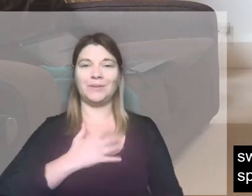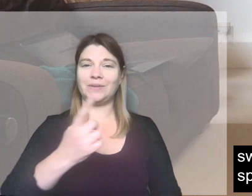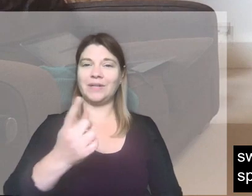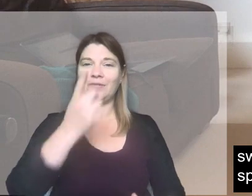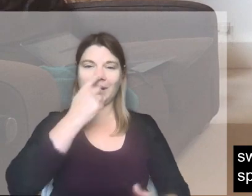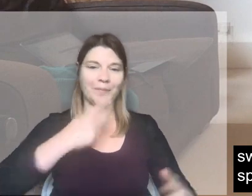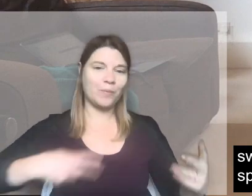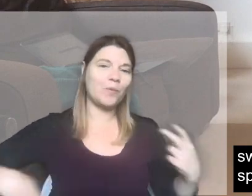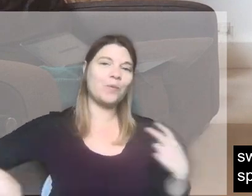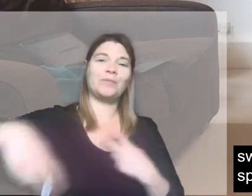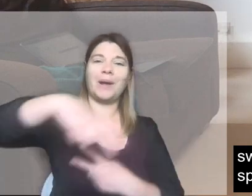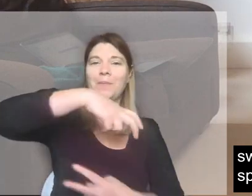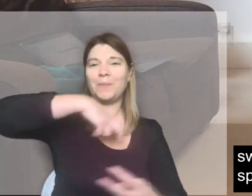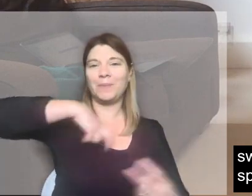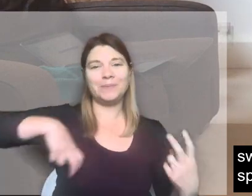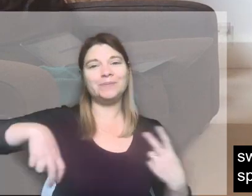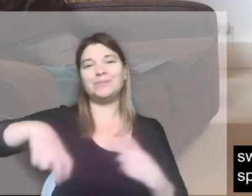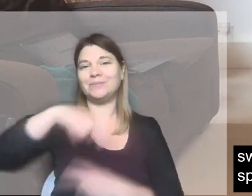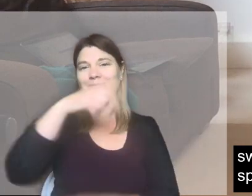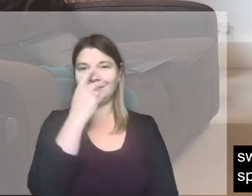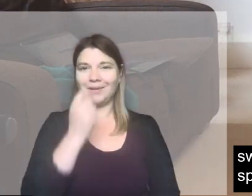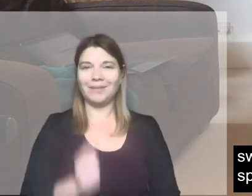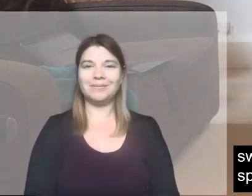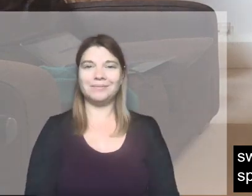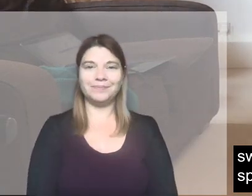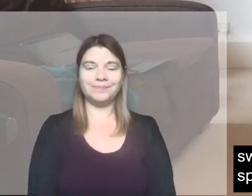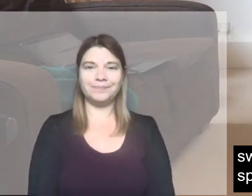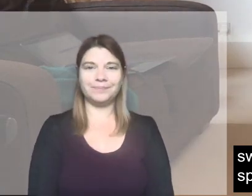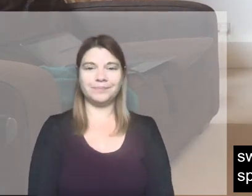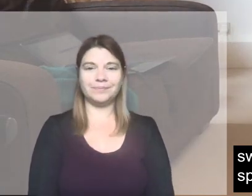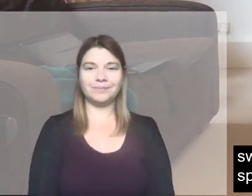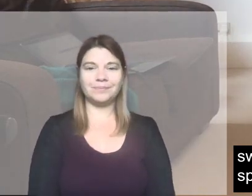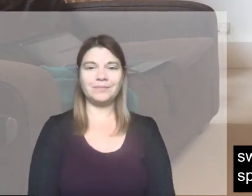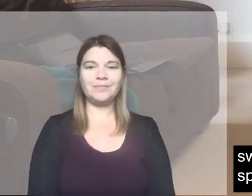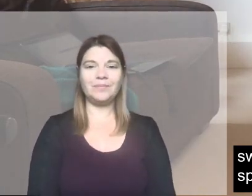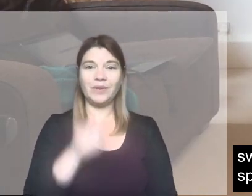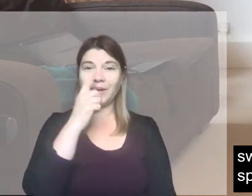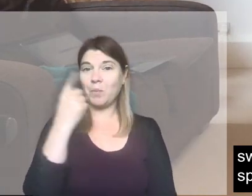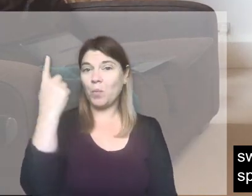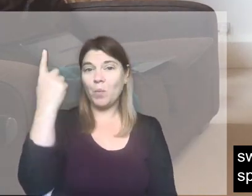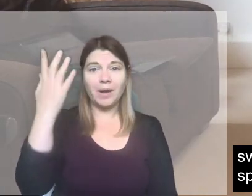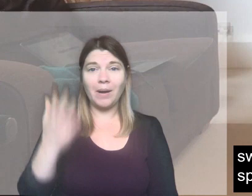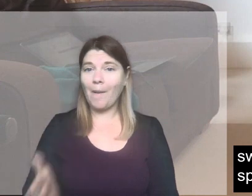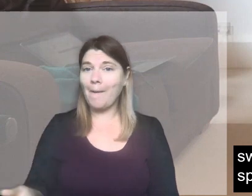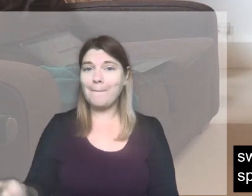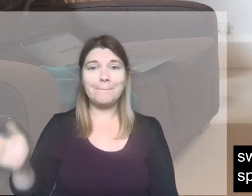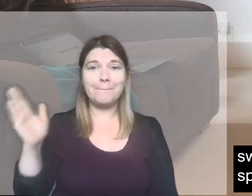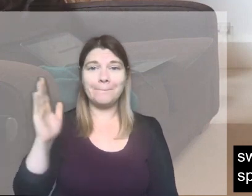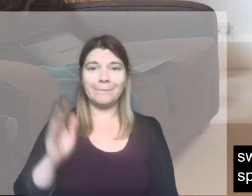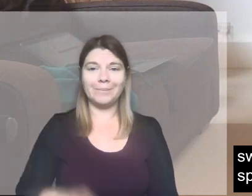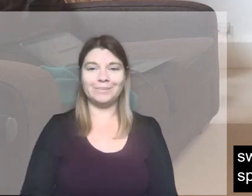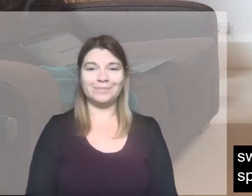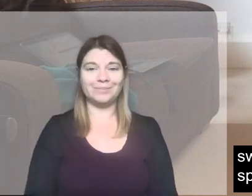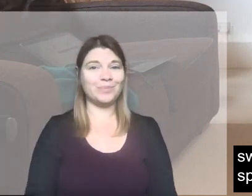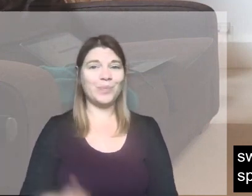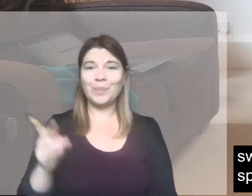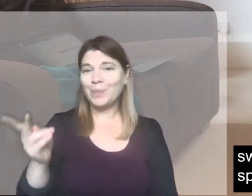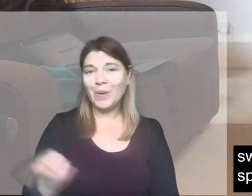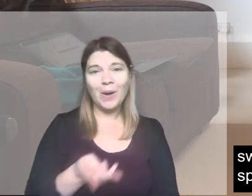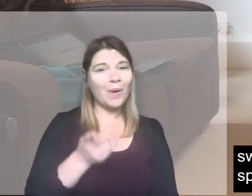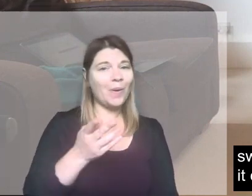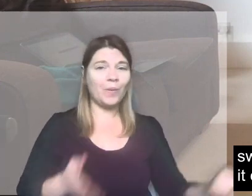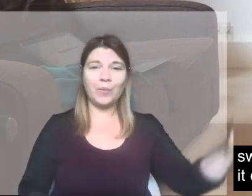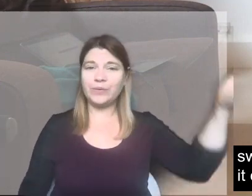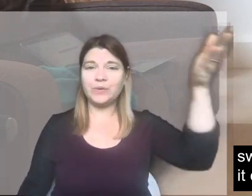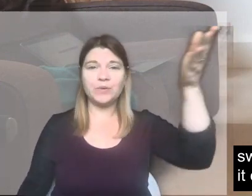You can move around the space. You can swing one arm,